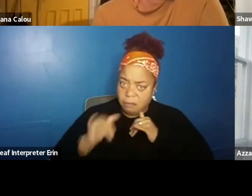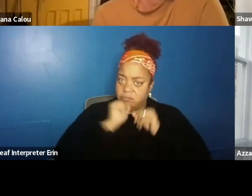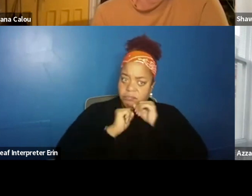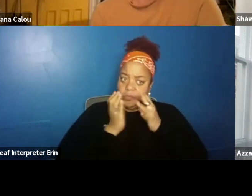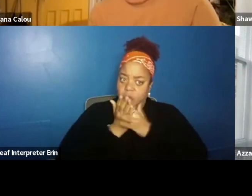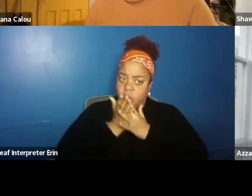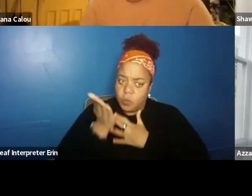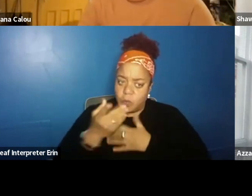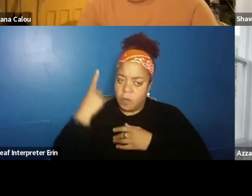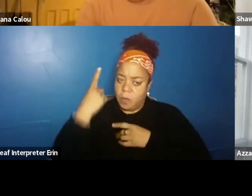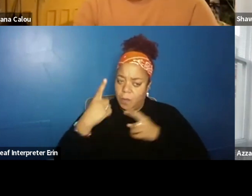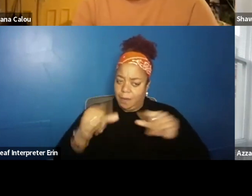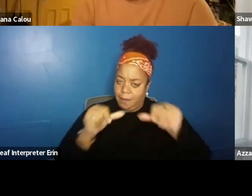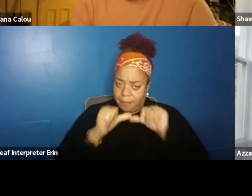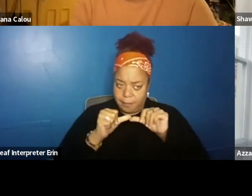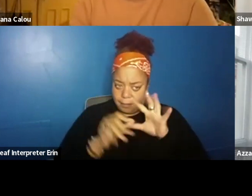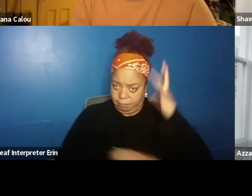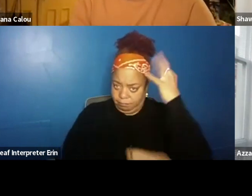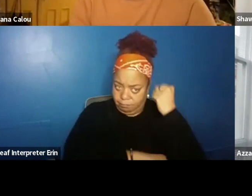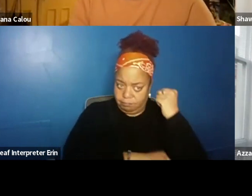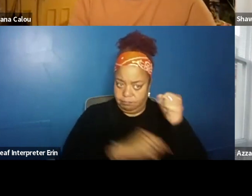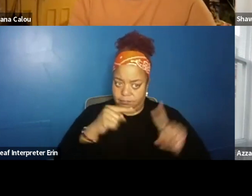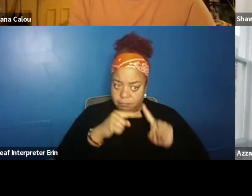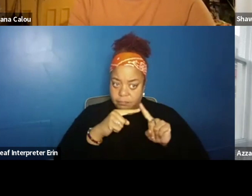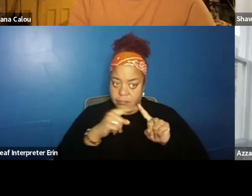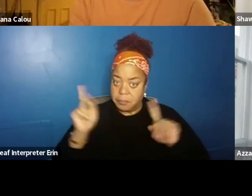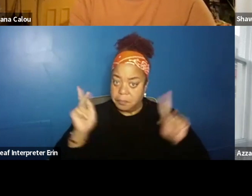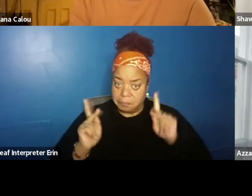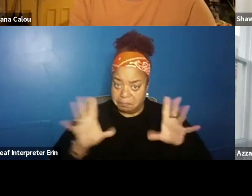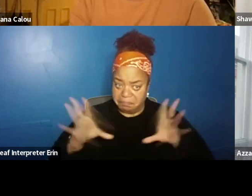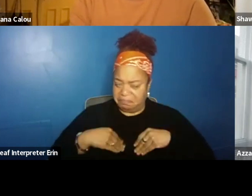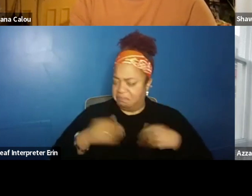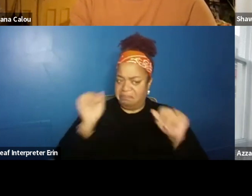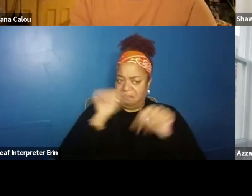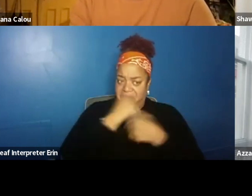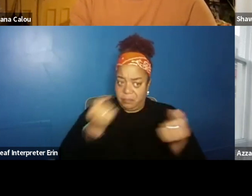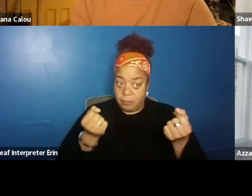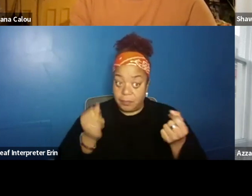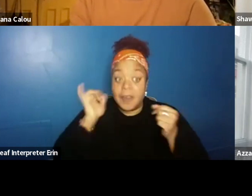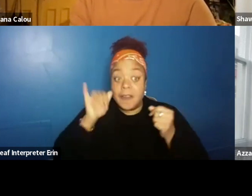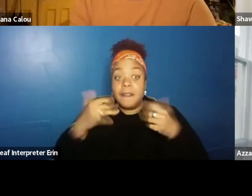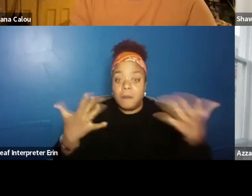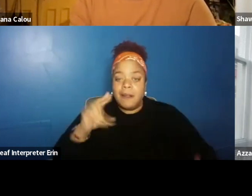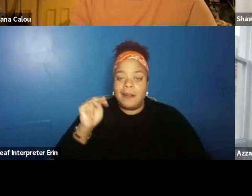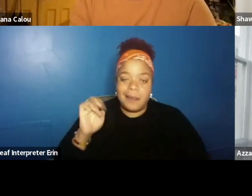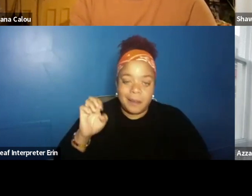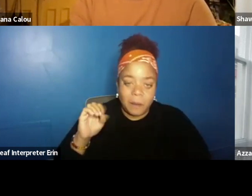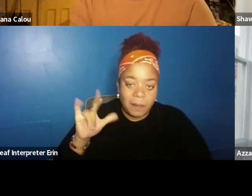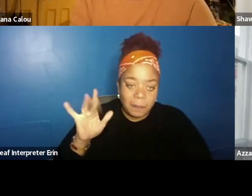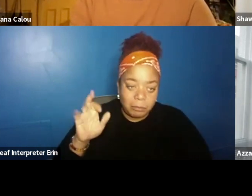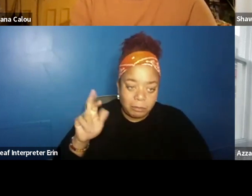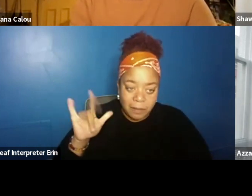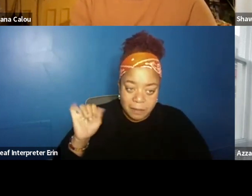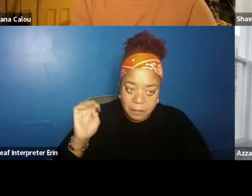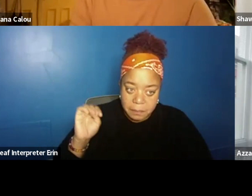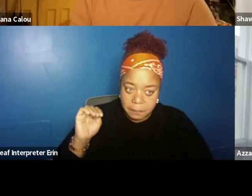And so I worry about the kind of watering down the neoliberal, right? Ultimately, I don't know if I